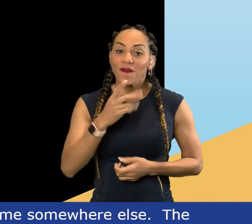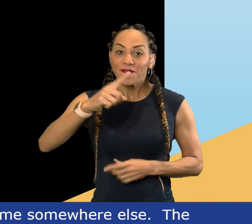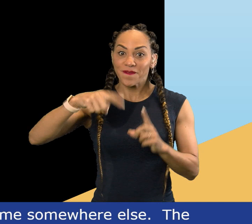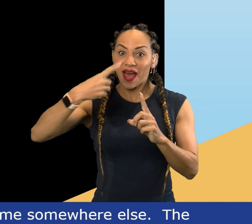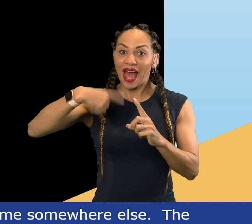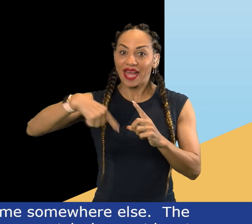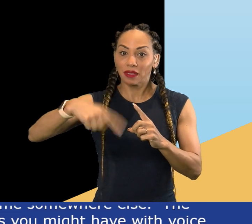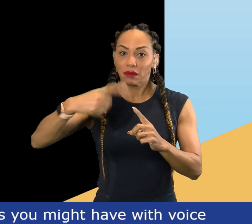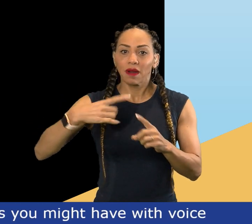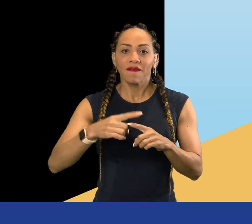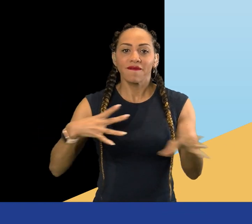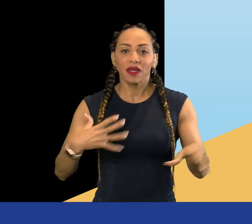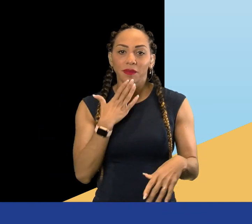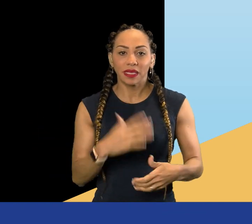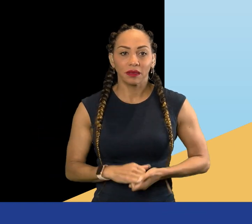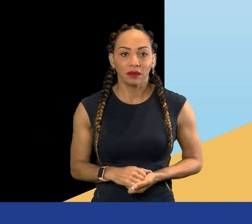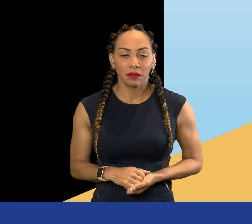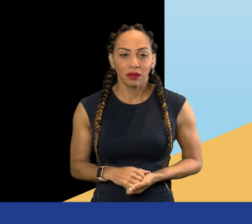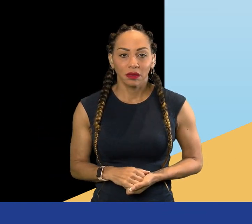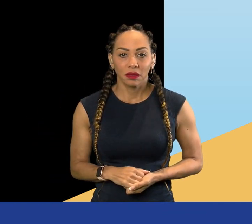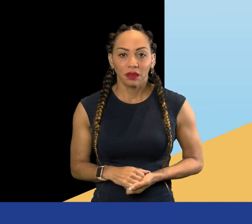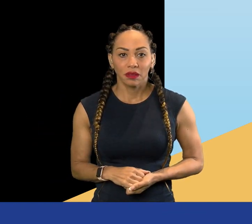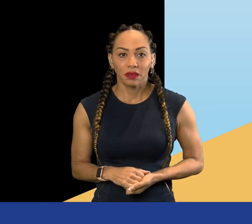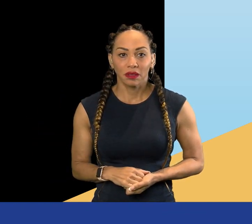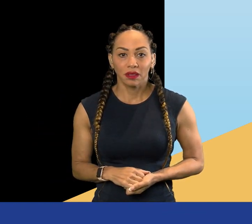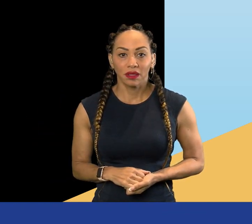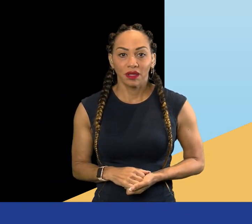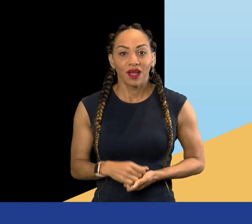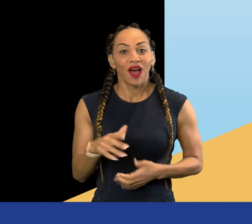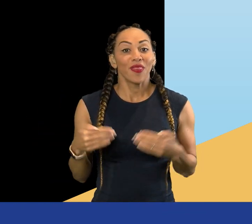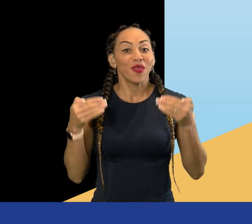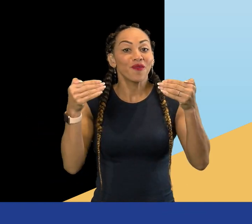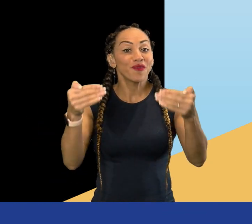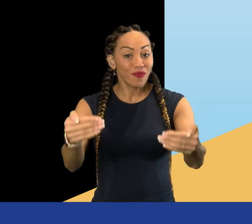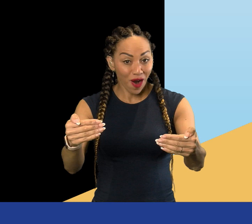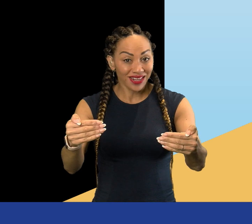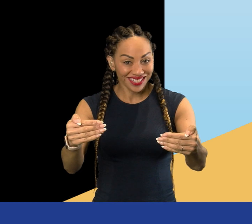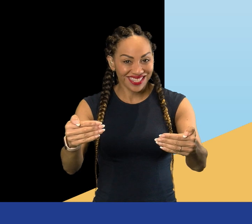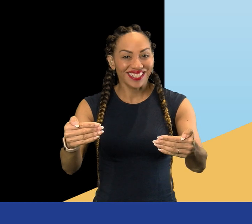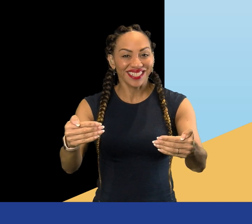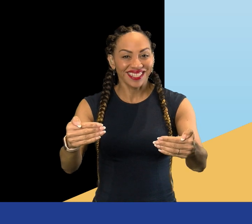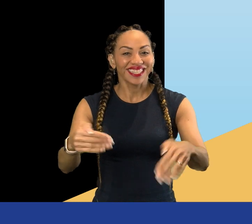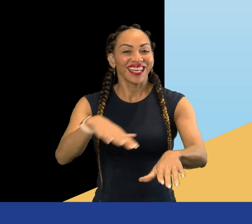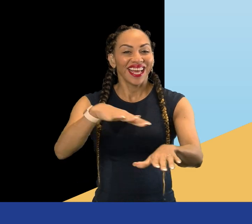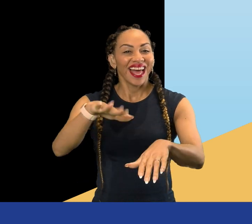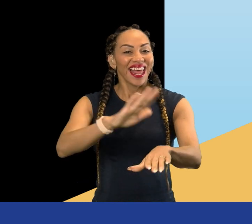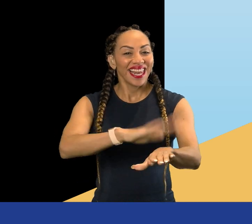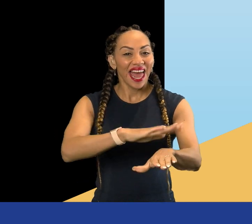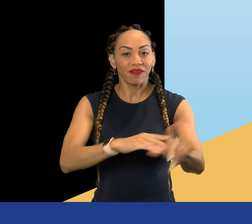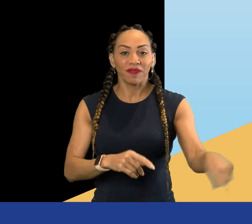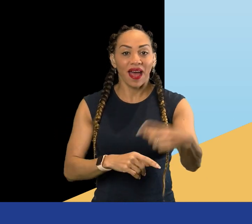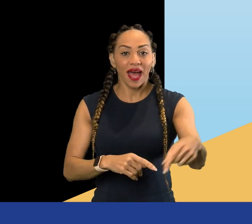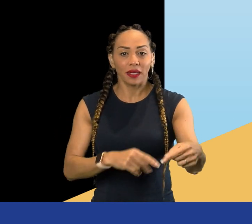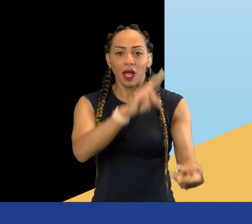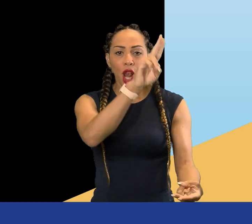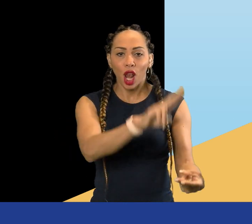setting? Switching the front left fan to the lowest setting. So it's gone down. That is useful. I don't know how to do that yet. If